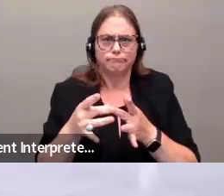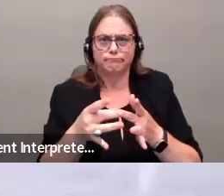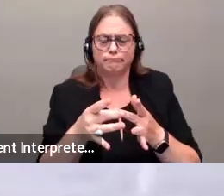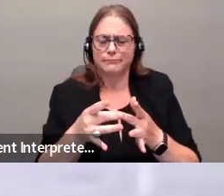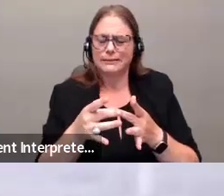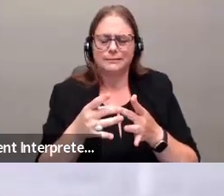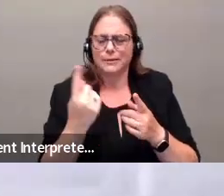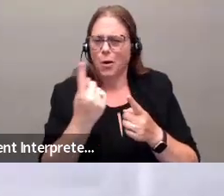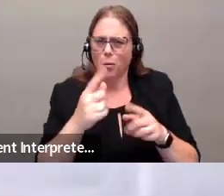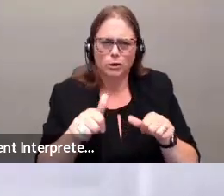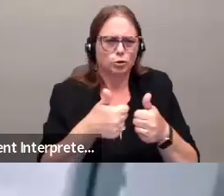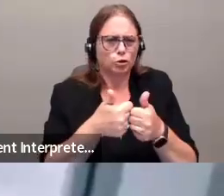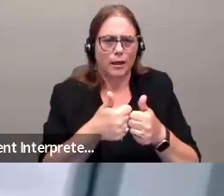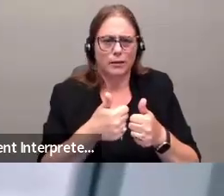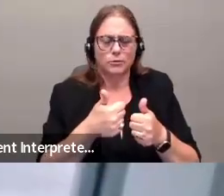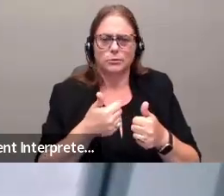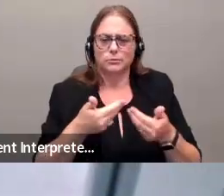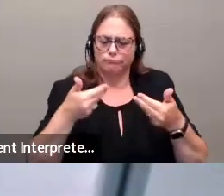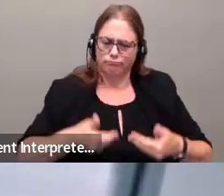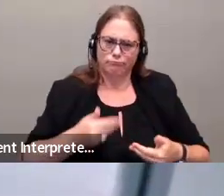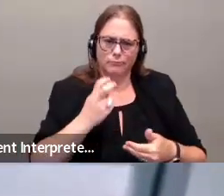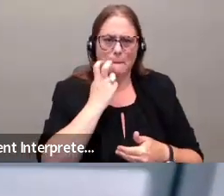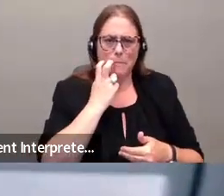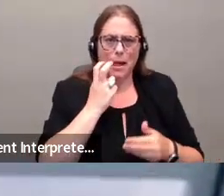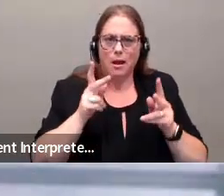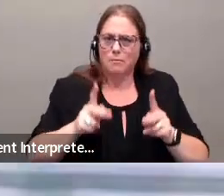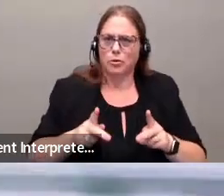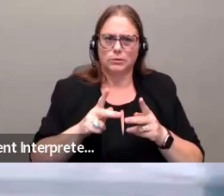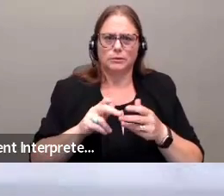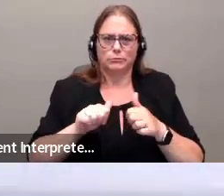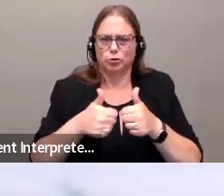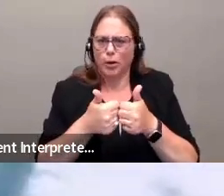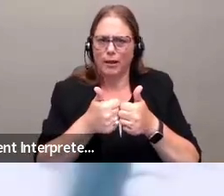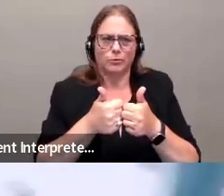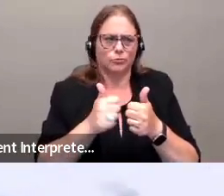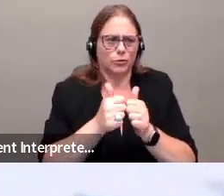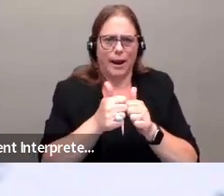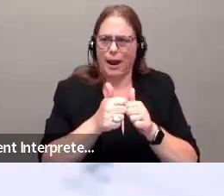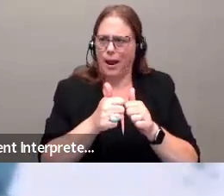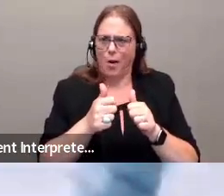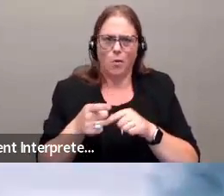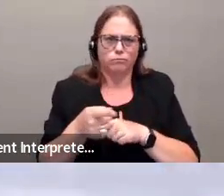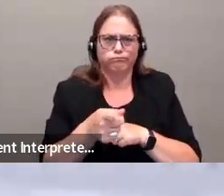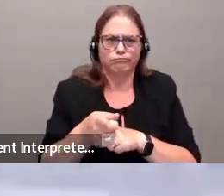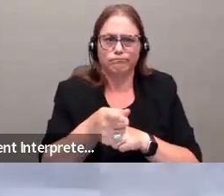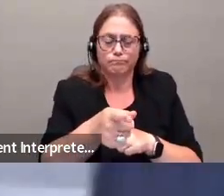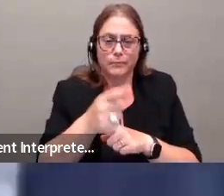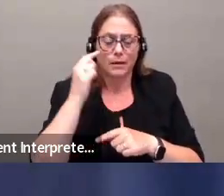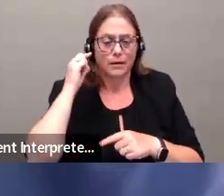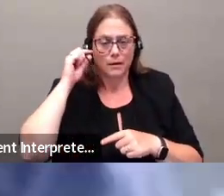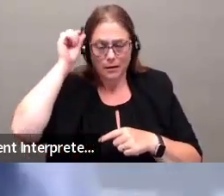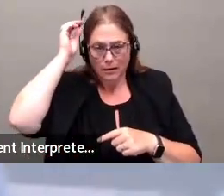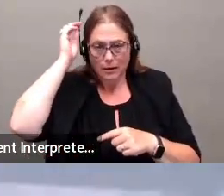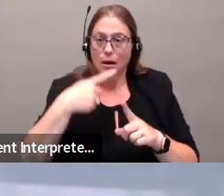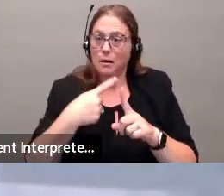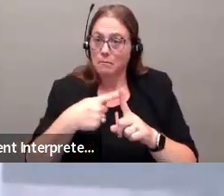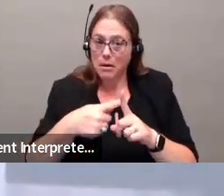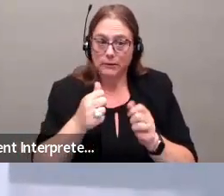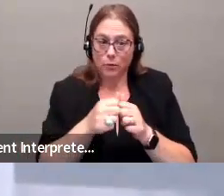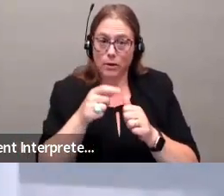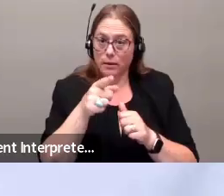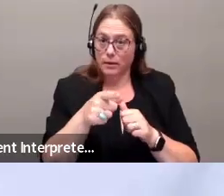around better as a blind person. So the importance about having a guide robot is that it gives me